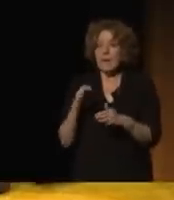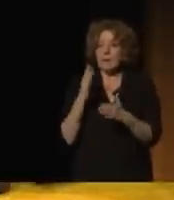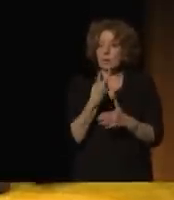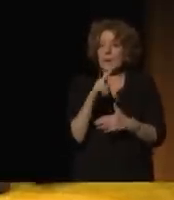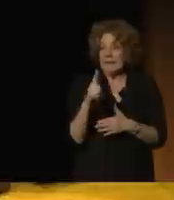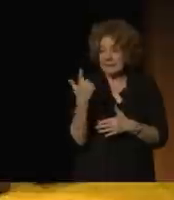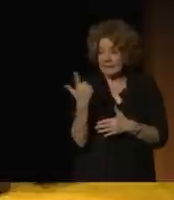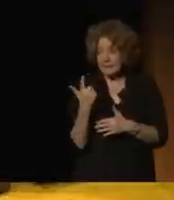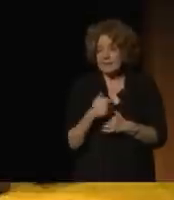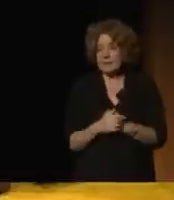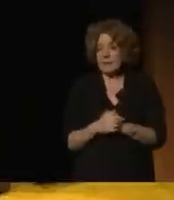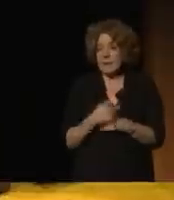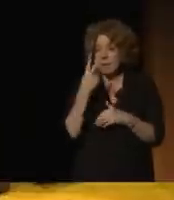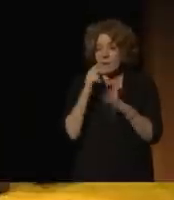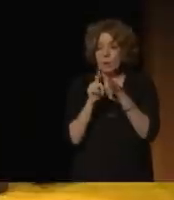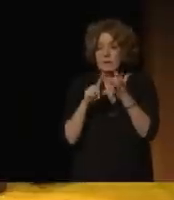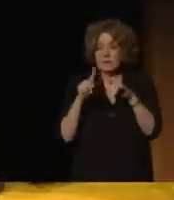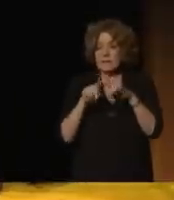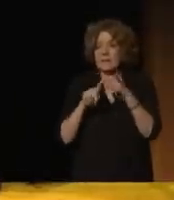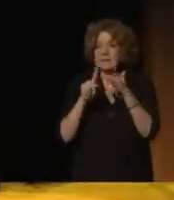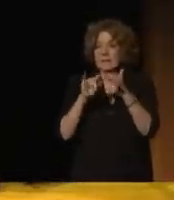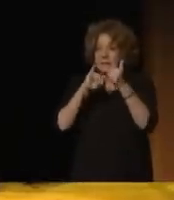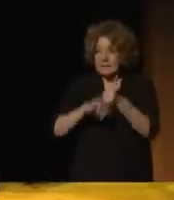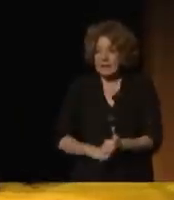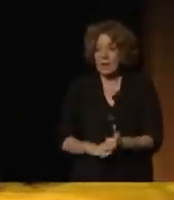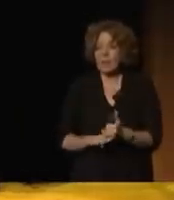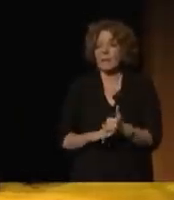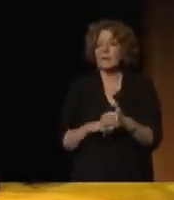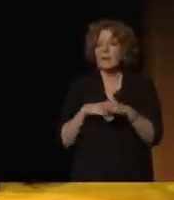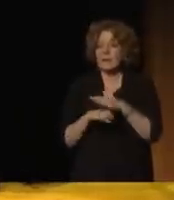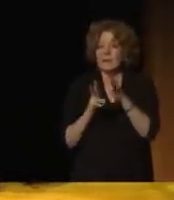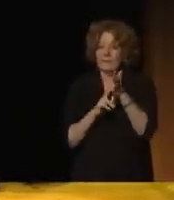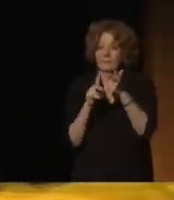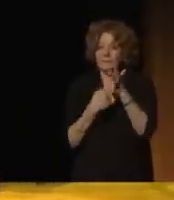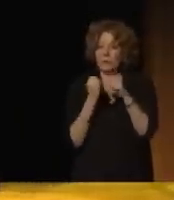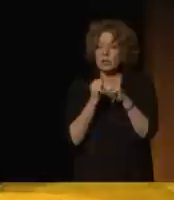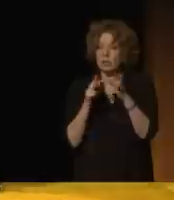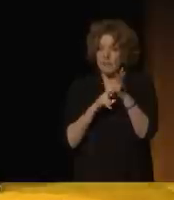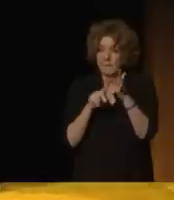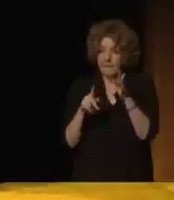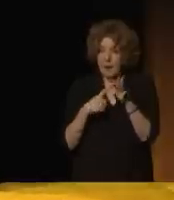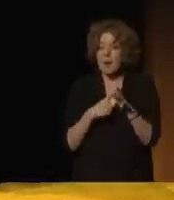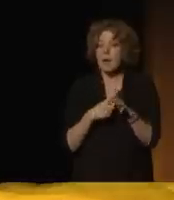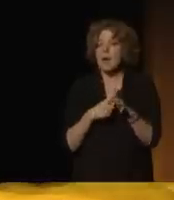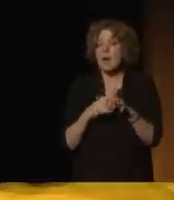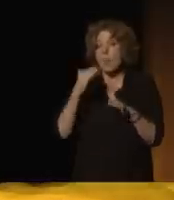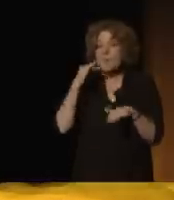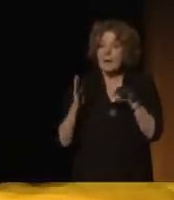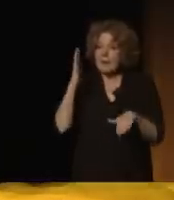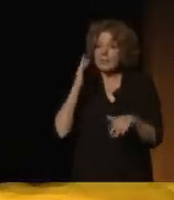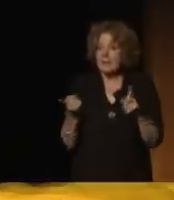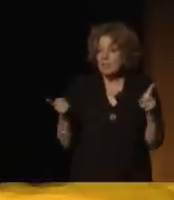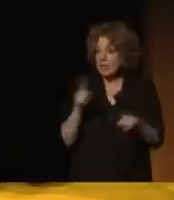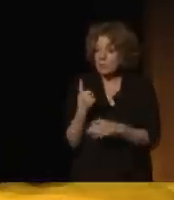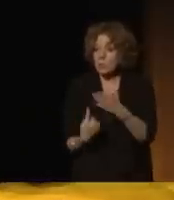2017. The old Dixie South, the Confederacy was headquartered in Virginia. And women running changed the landscape.